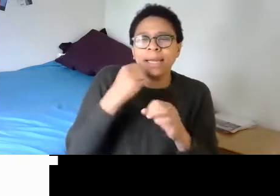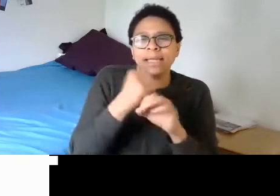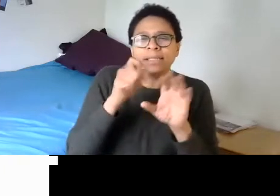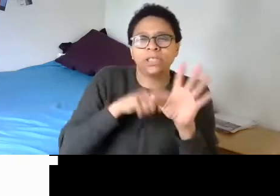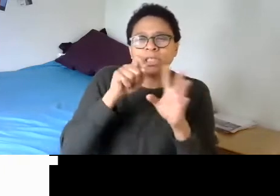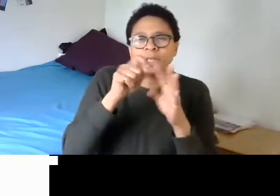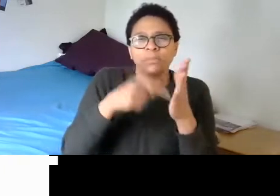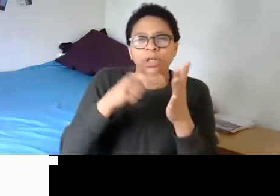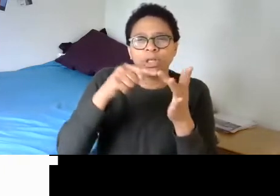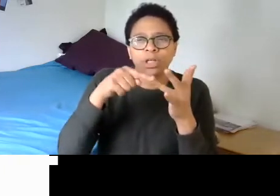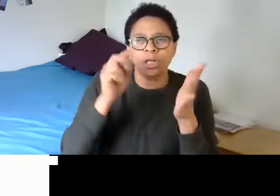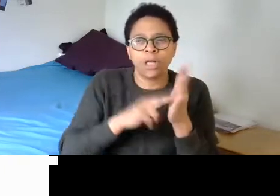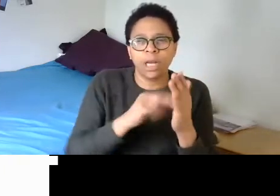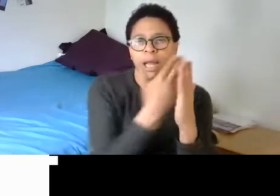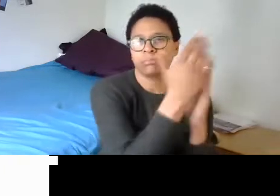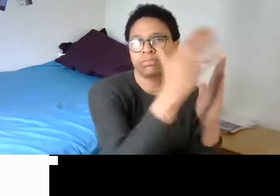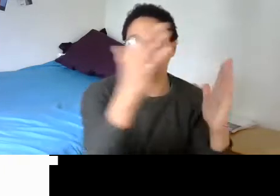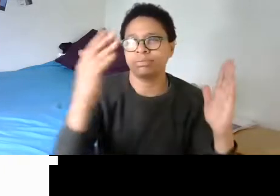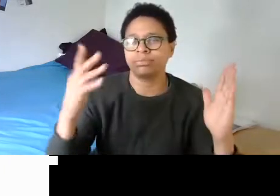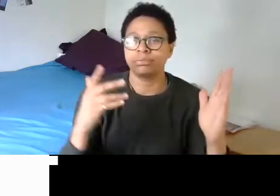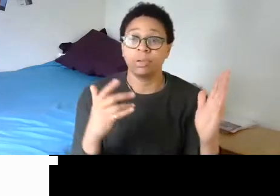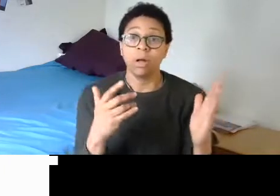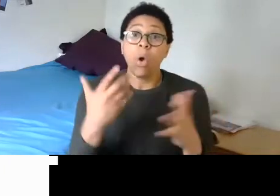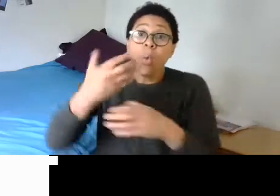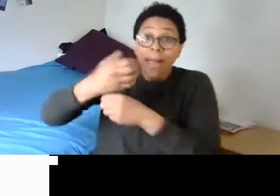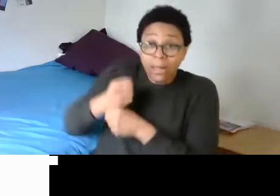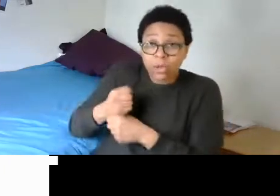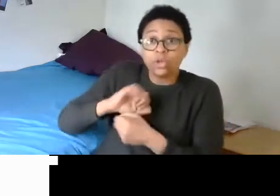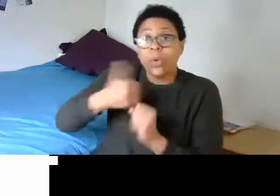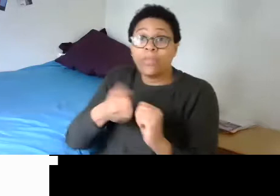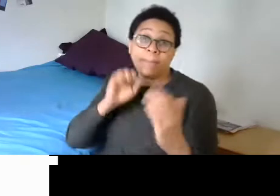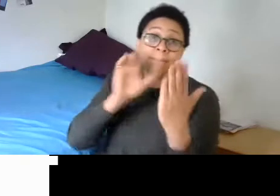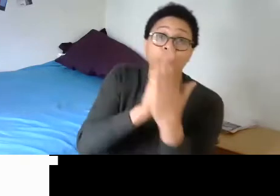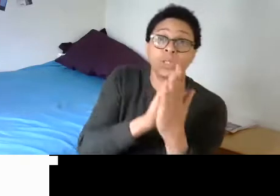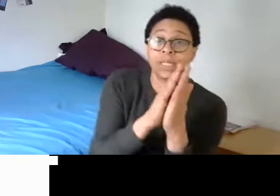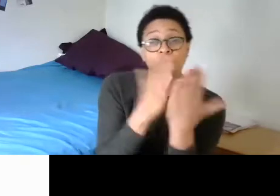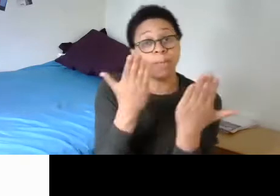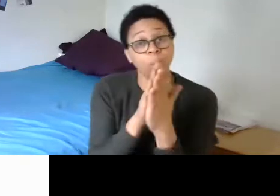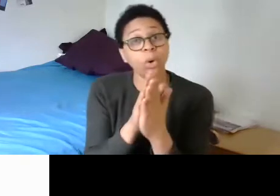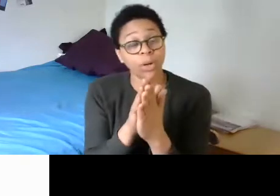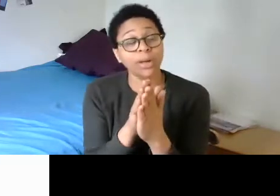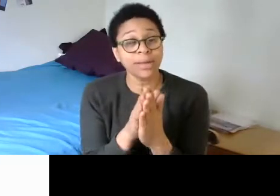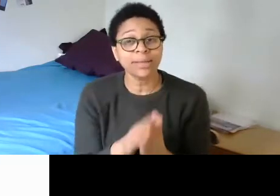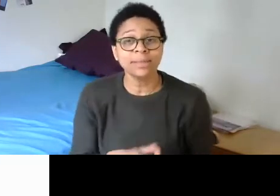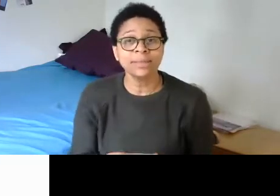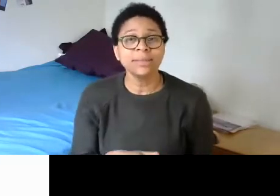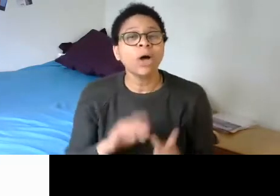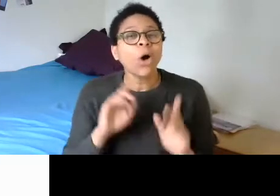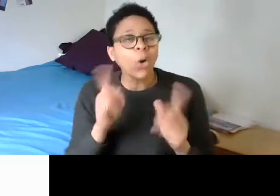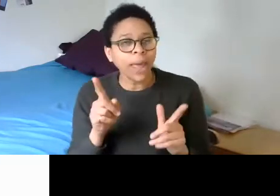in London were pasted on the front board. But what about the more unusual finds we've come across?